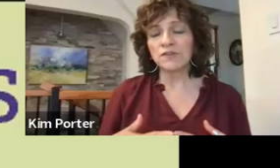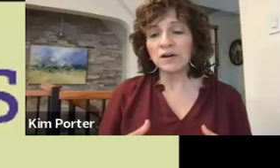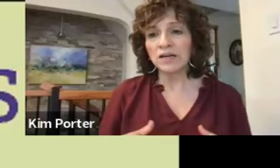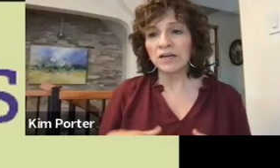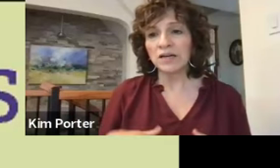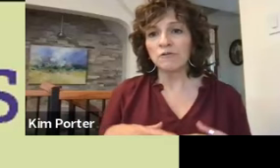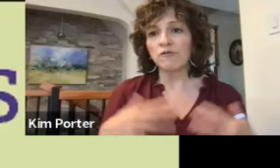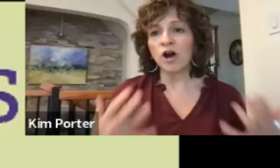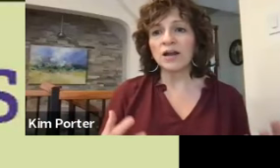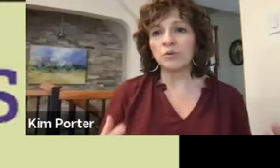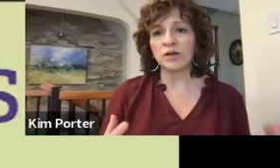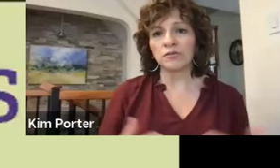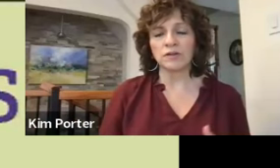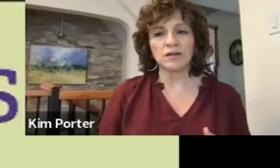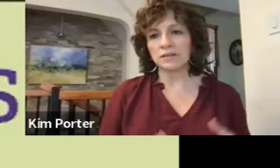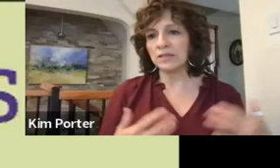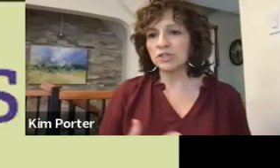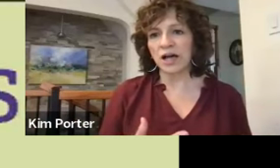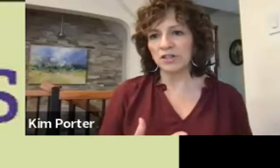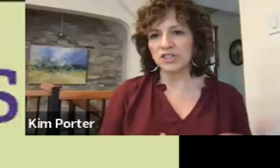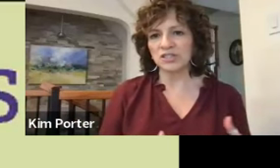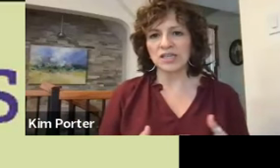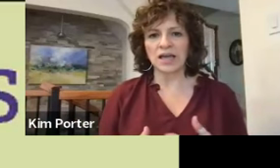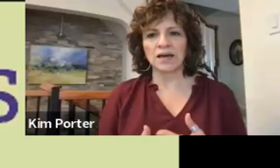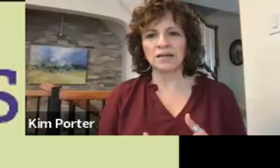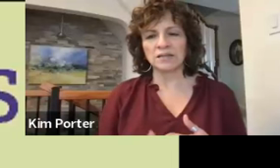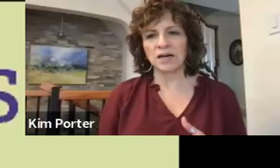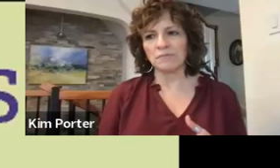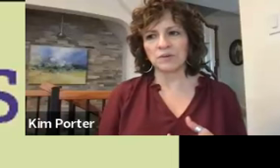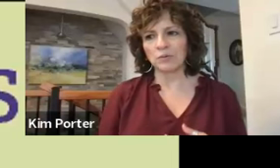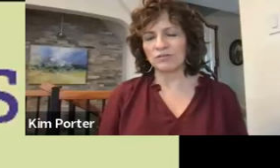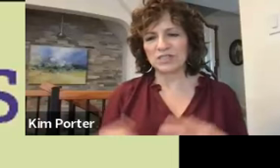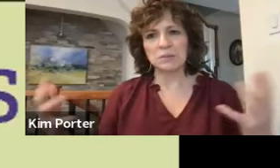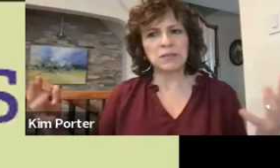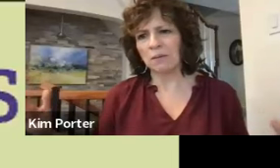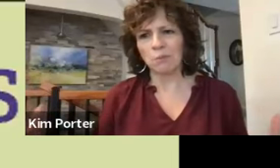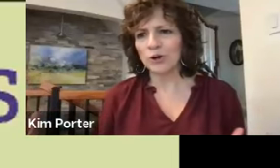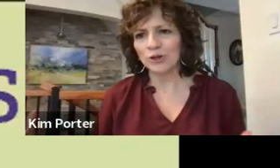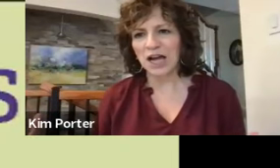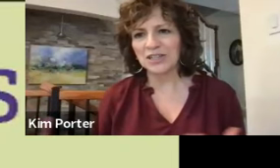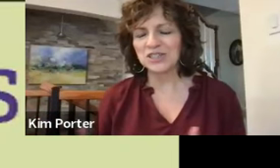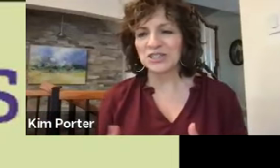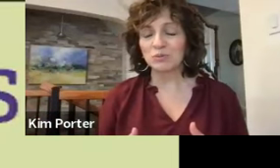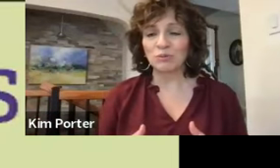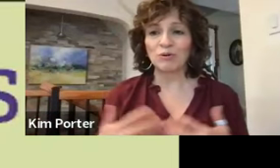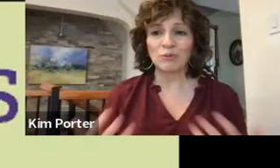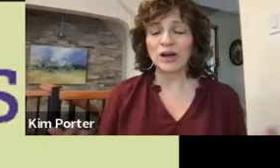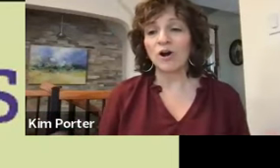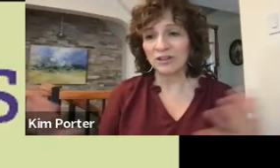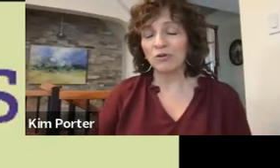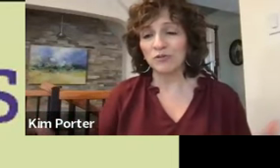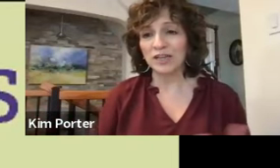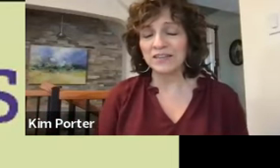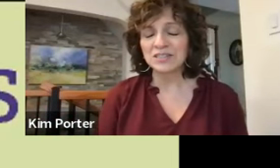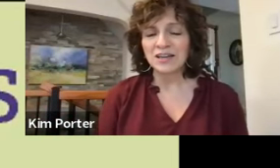that are very fraught with legal challenges and what seem like moral challenges, when we